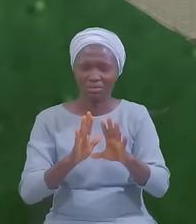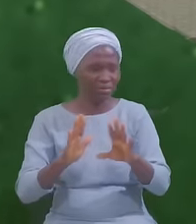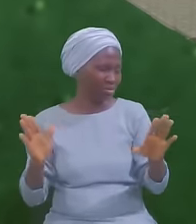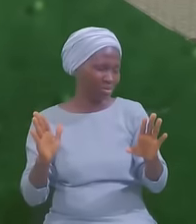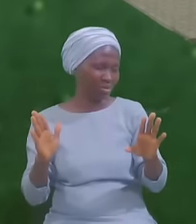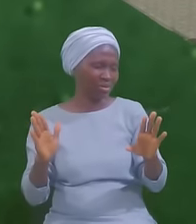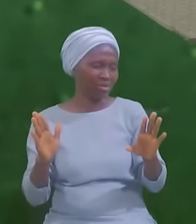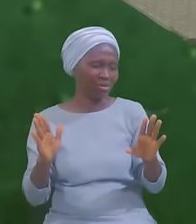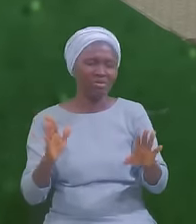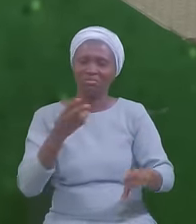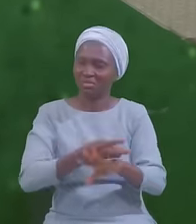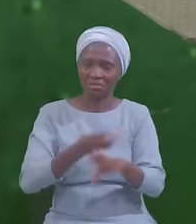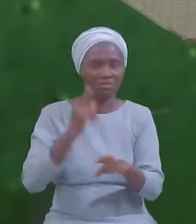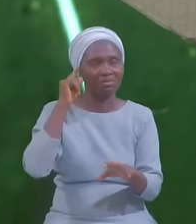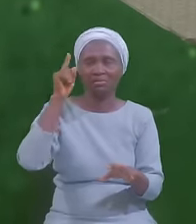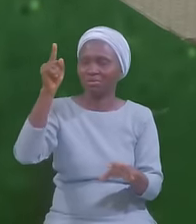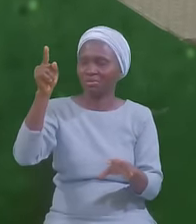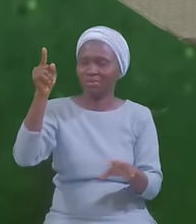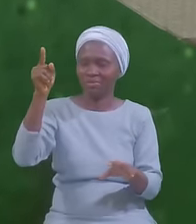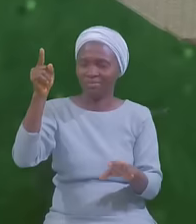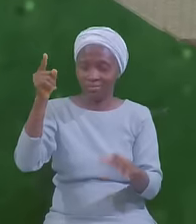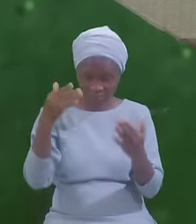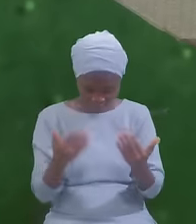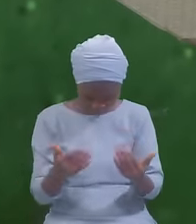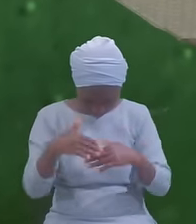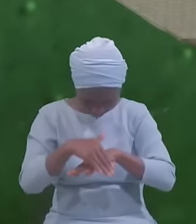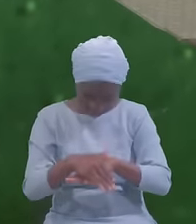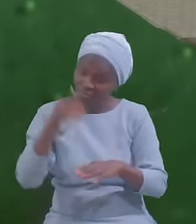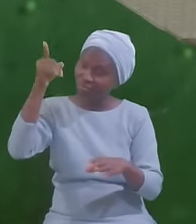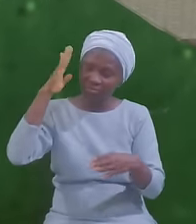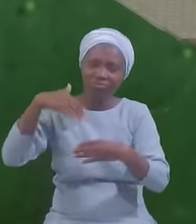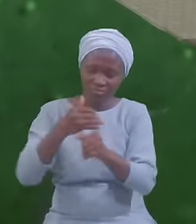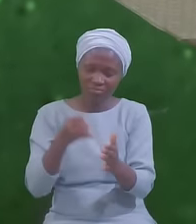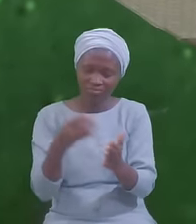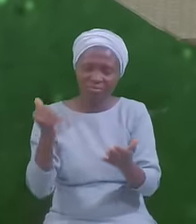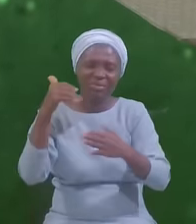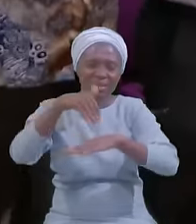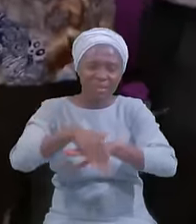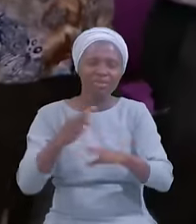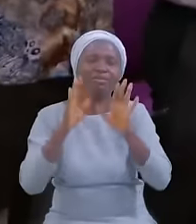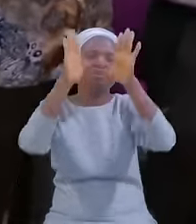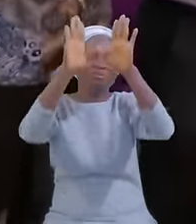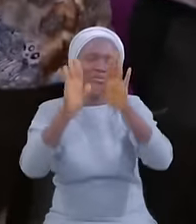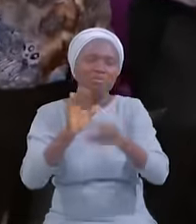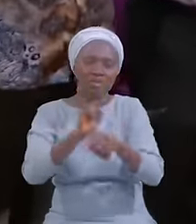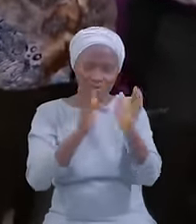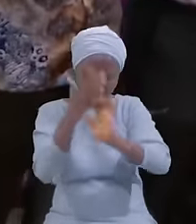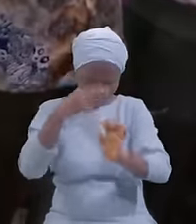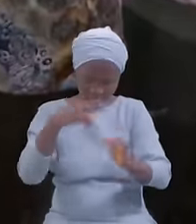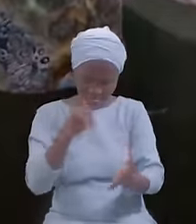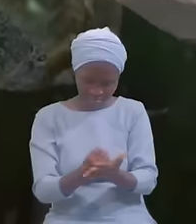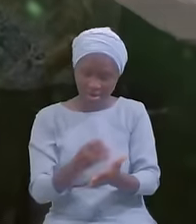nothing difficult for you. Tonight, you'll make it a night of wonders.